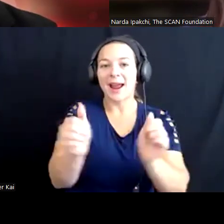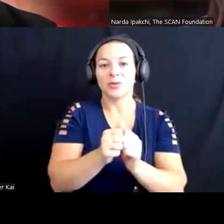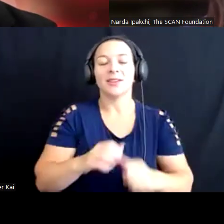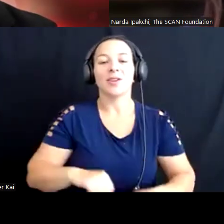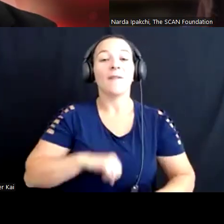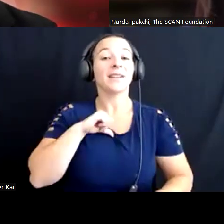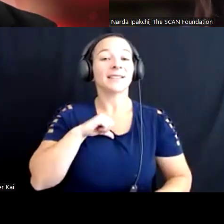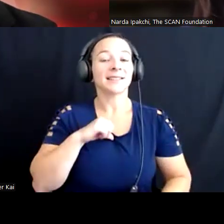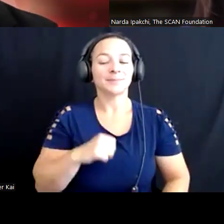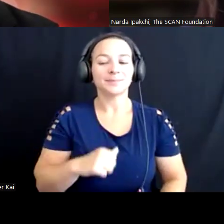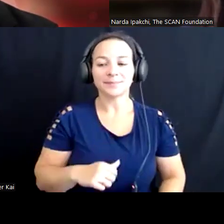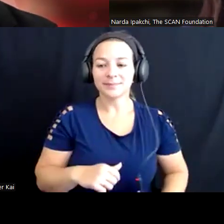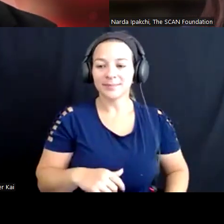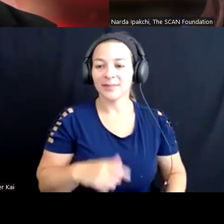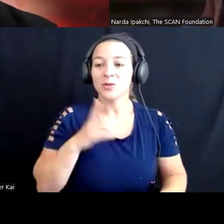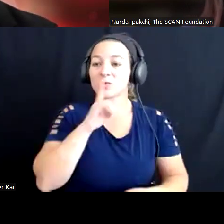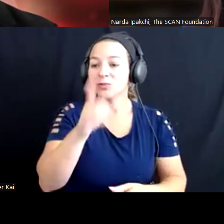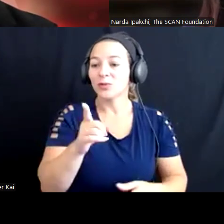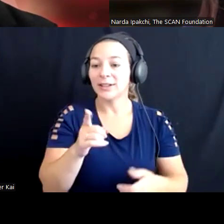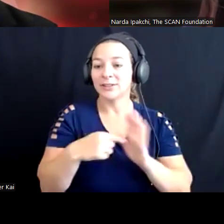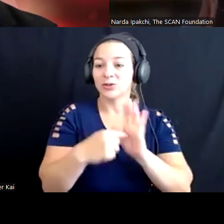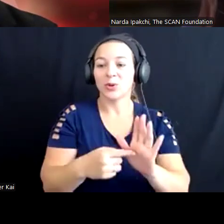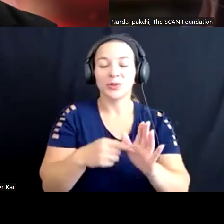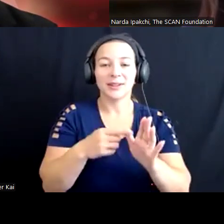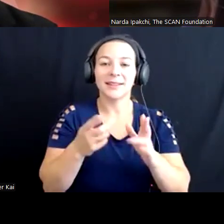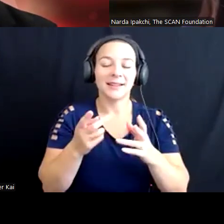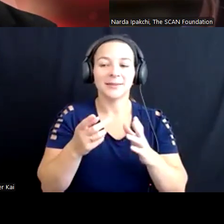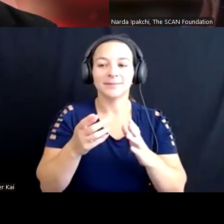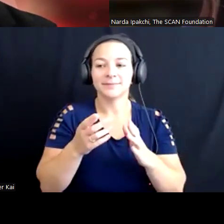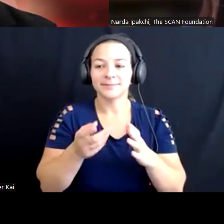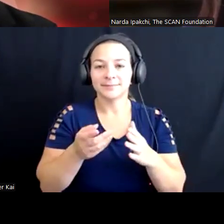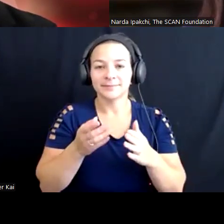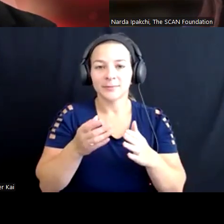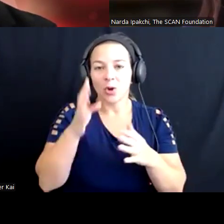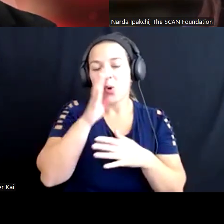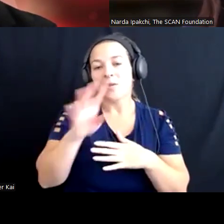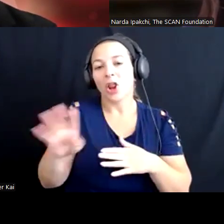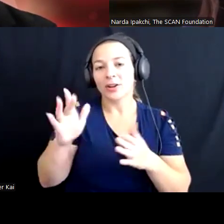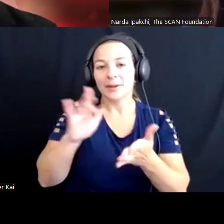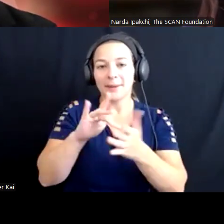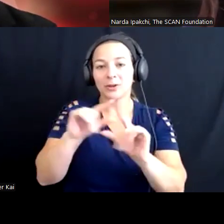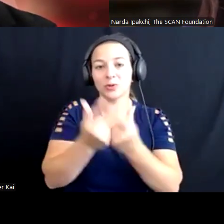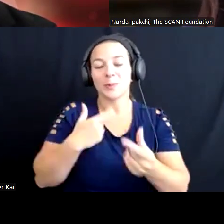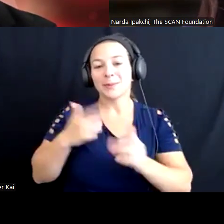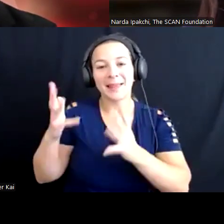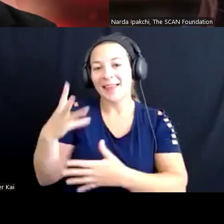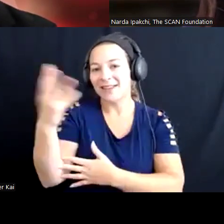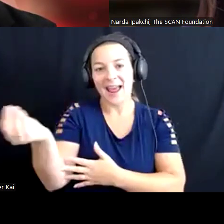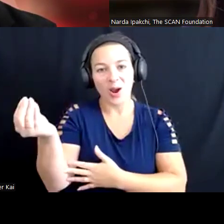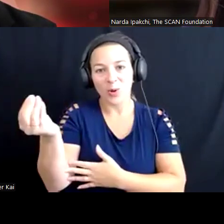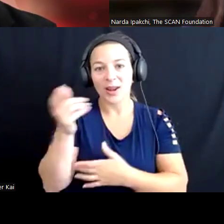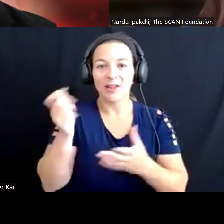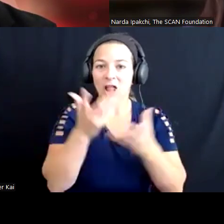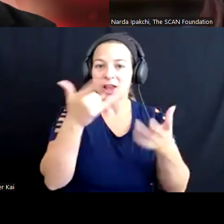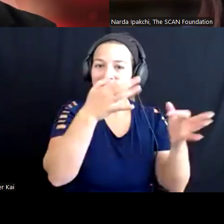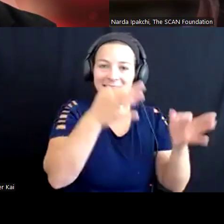seen here today. It really underscores the fact that the overlooked middle has been left out of a significant portion of the discourse to date, and